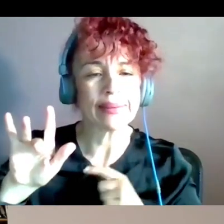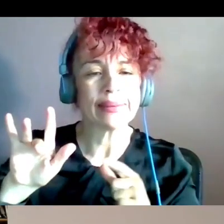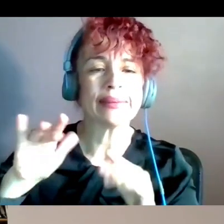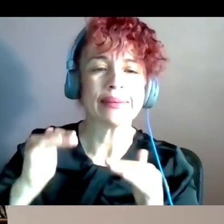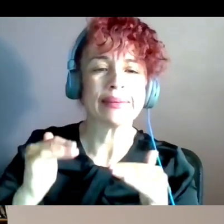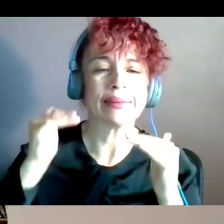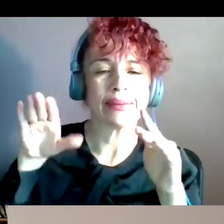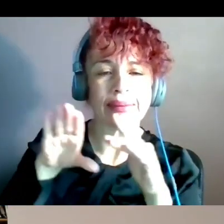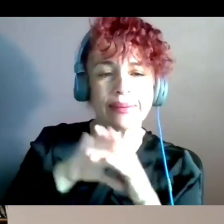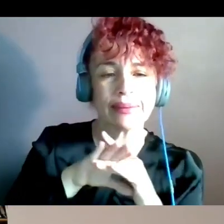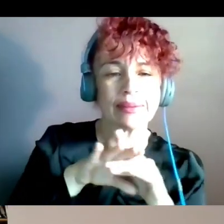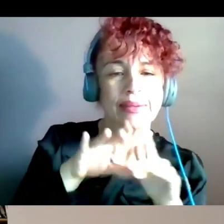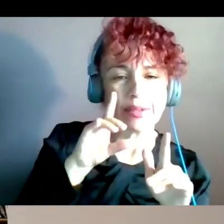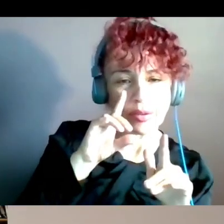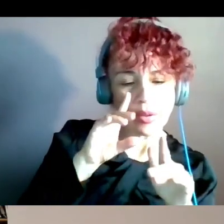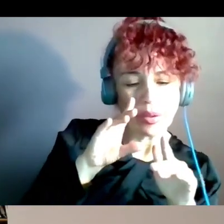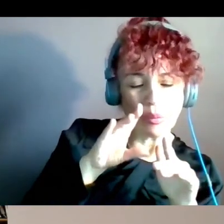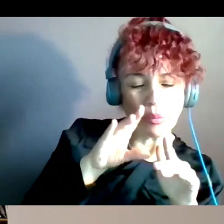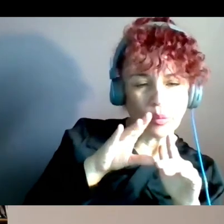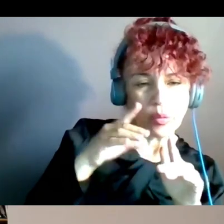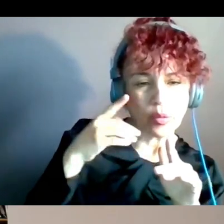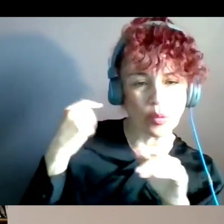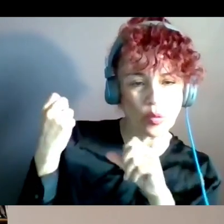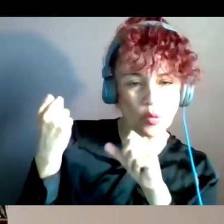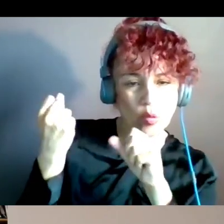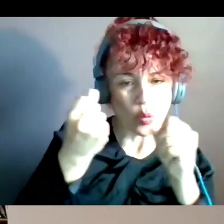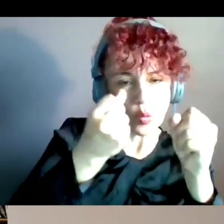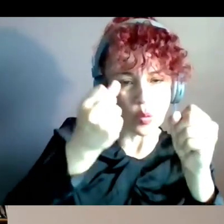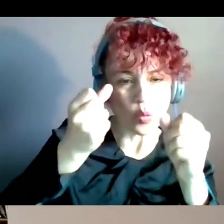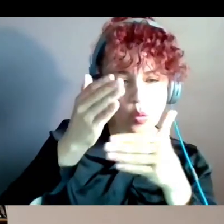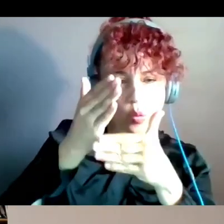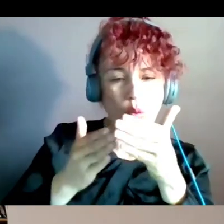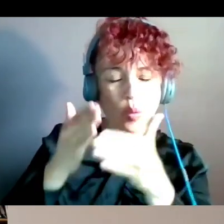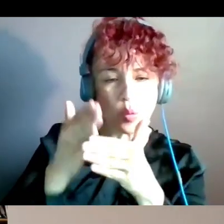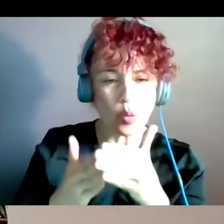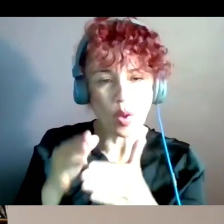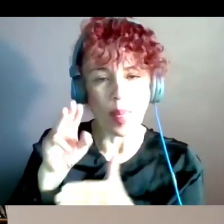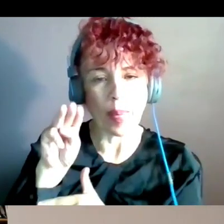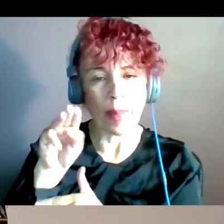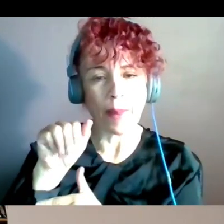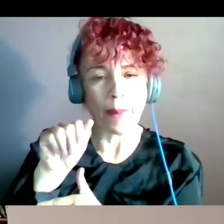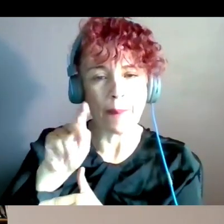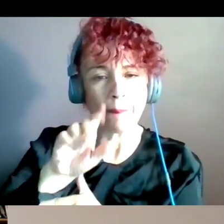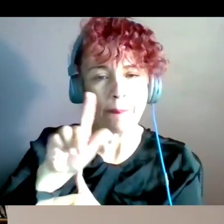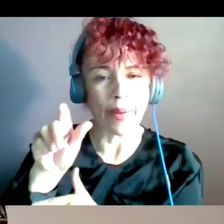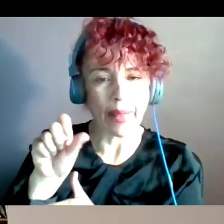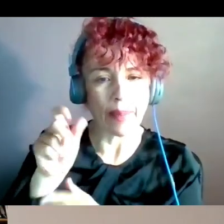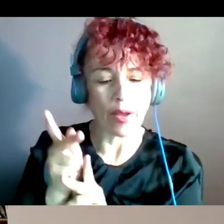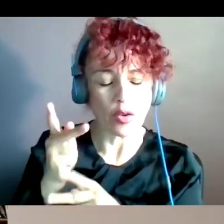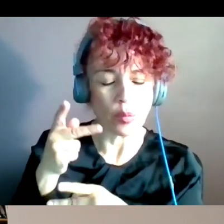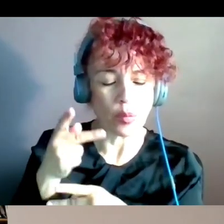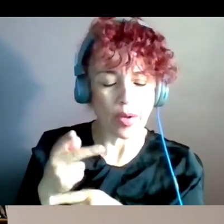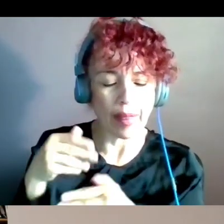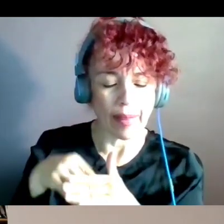step between board and starting to carve, where you draw an outline onto the board and rough out the material, both to reduce labor and to